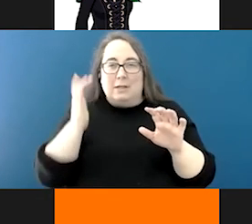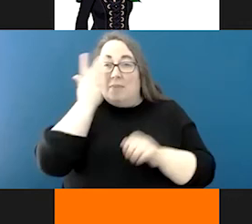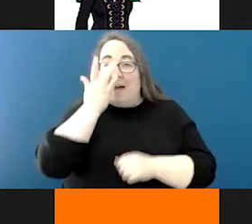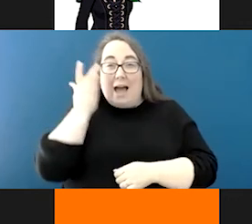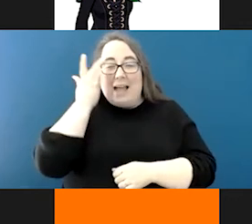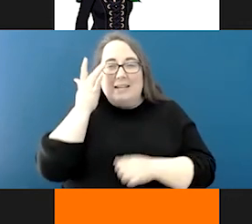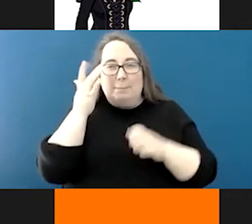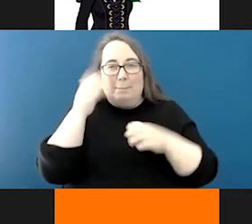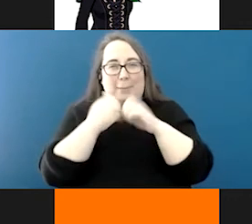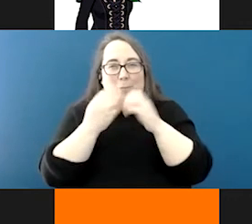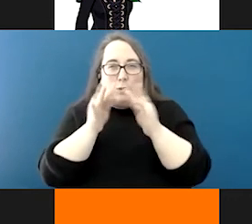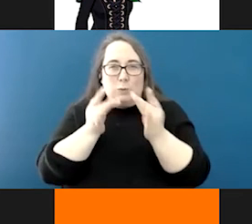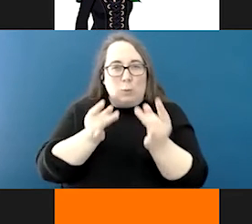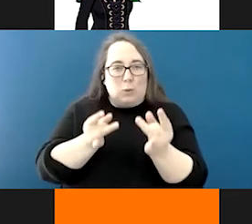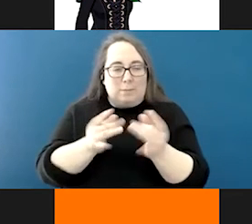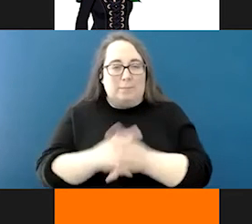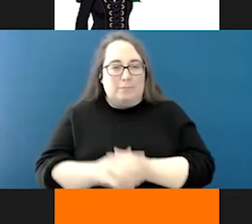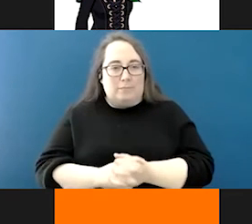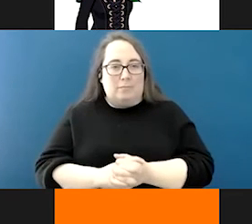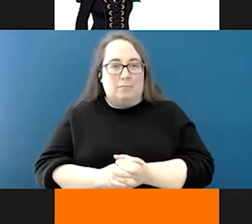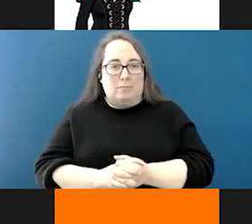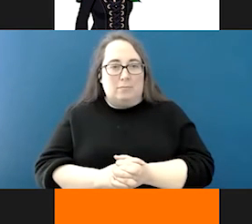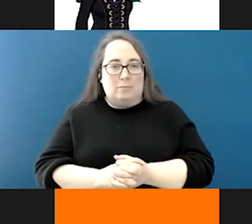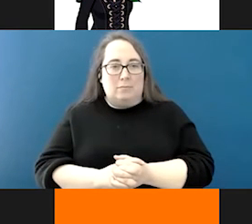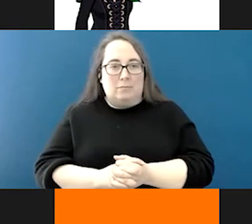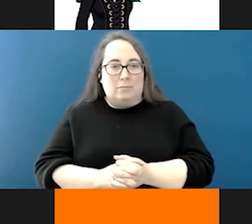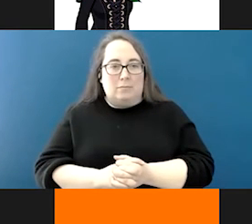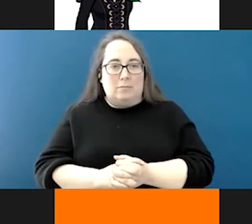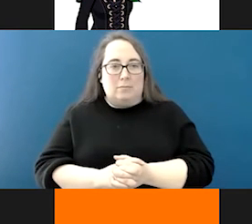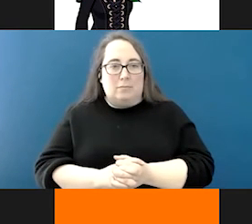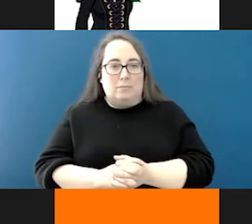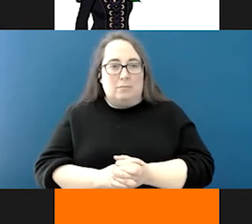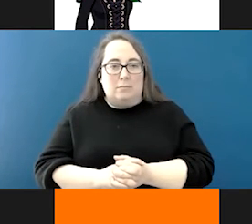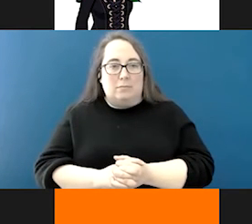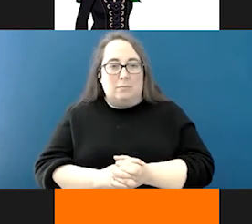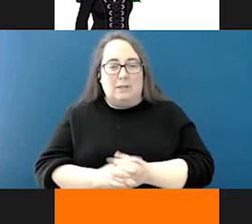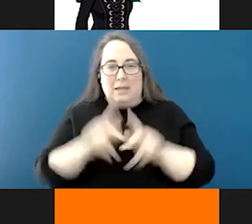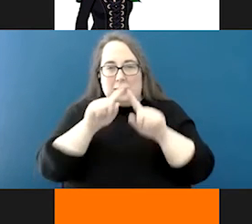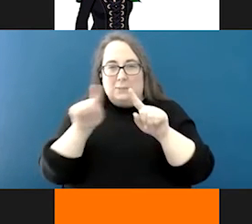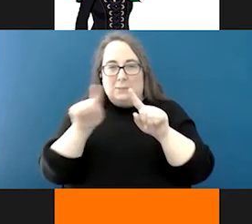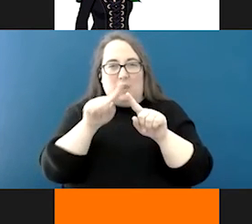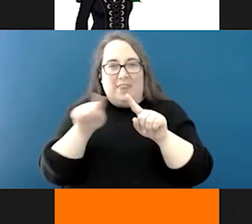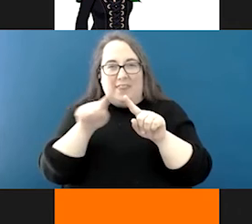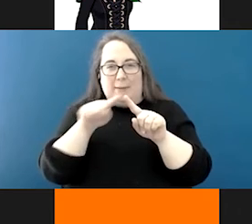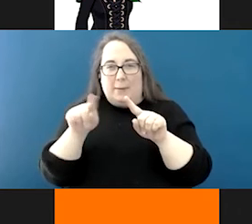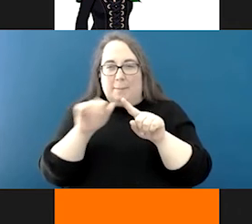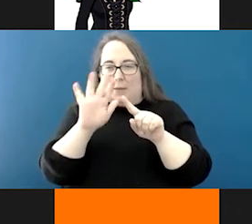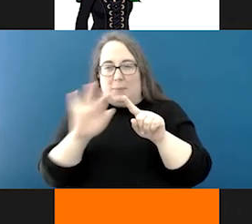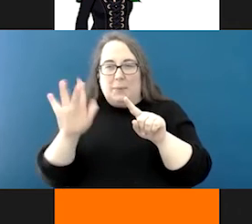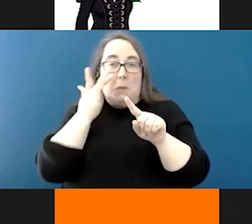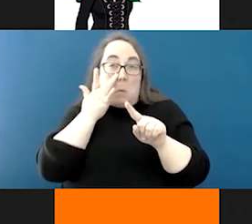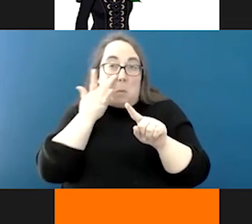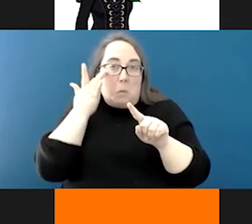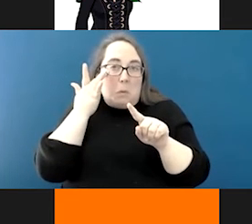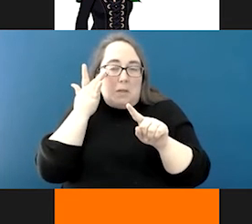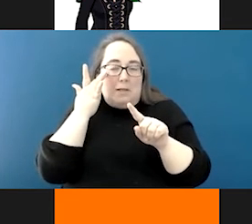craft foam, I think you can kind of heat it up a bit to like smooth it, like the eye parts, if you